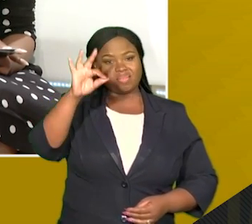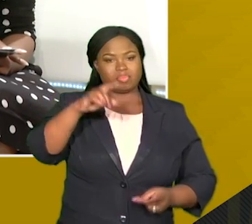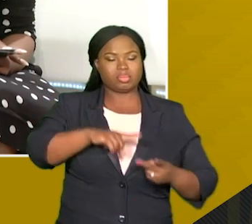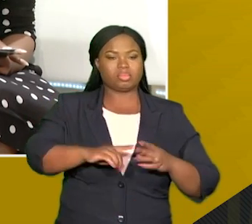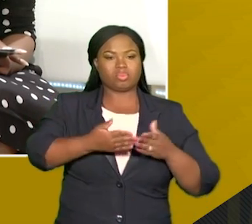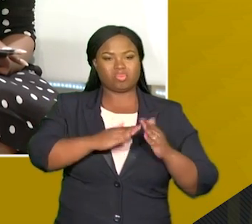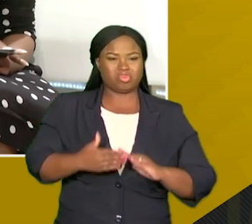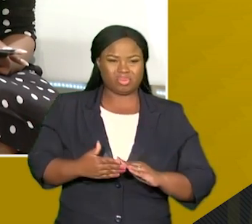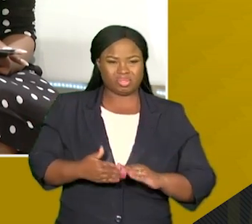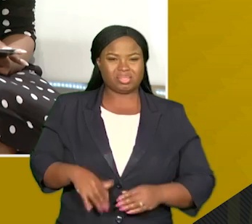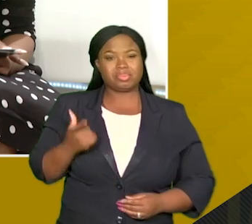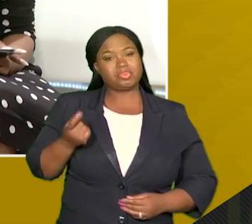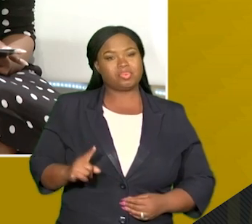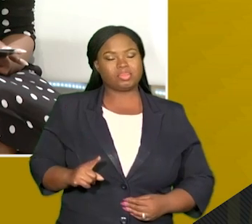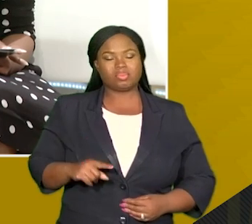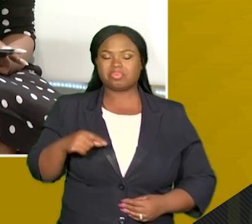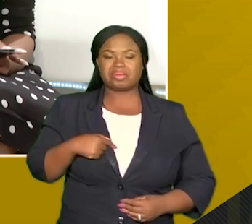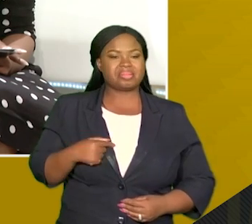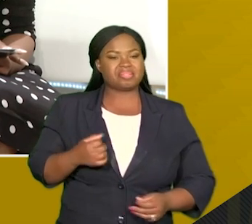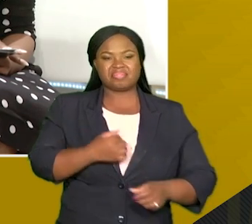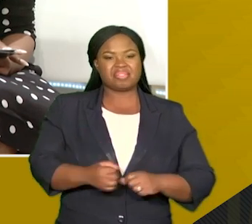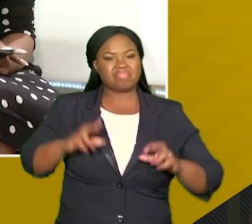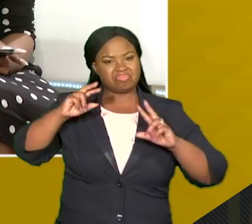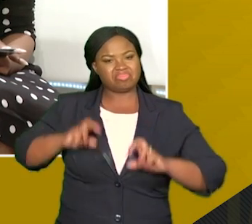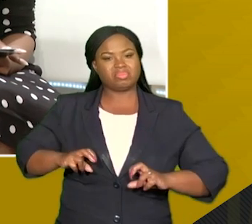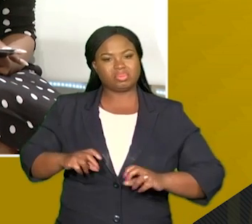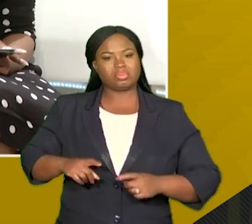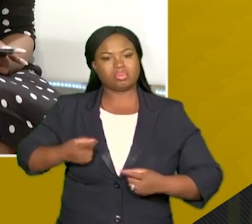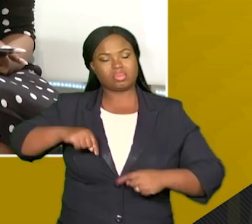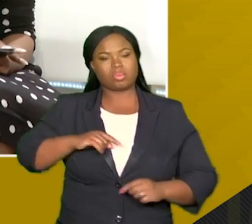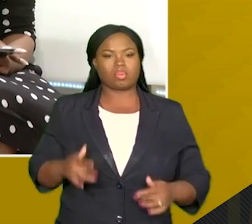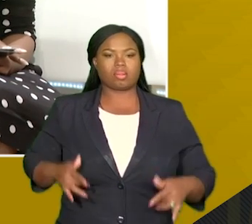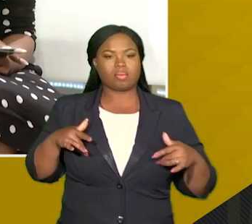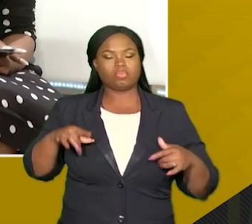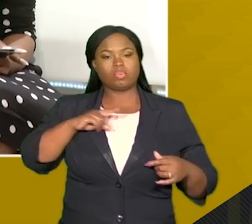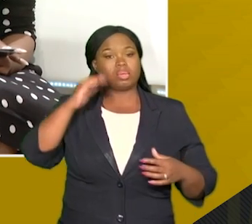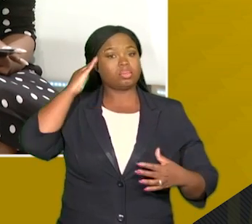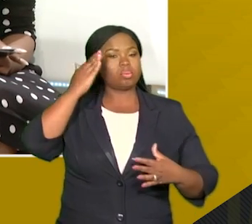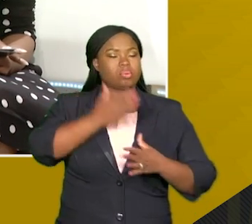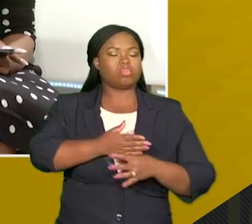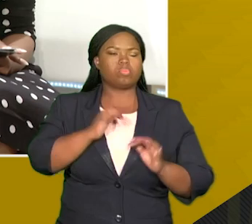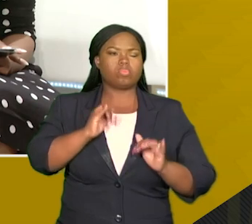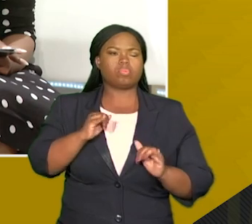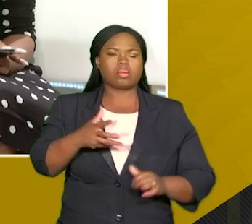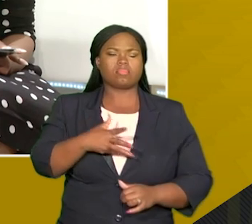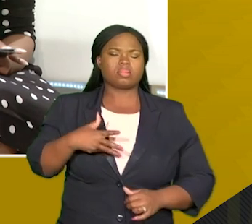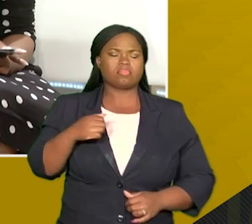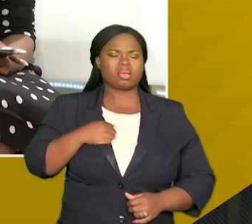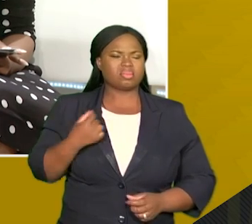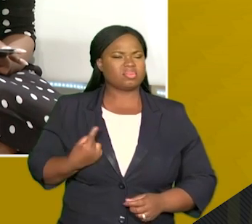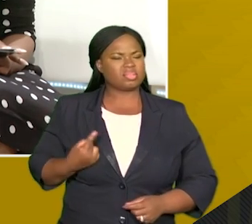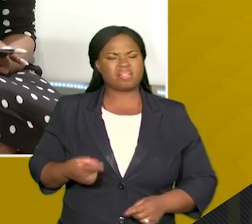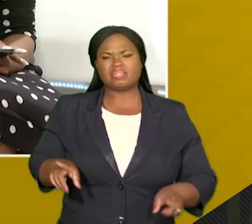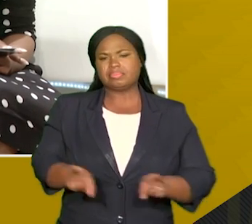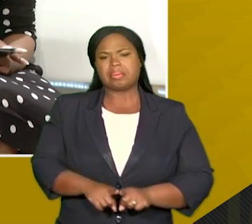and the society at large does is that they never look into what happens to our lives. Psychologically, it has traumatized my mother, myself,